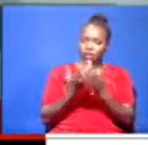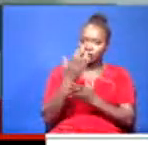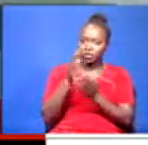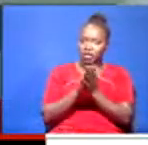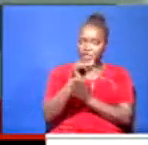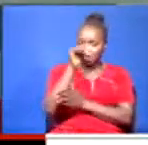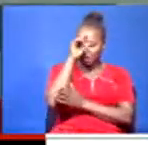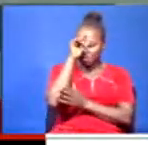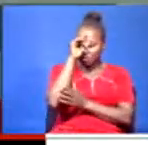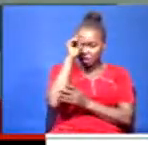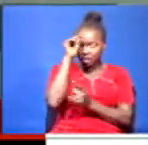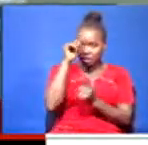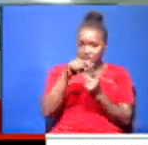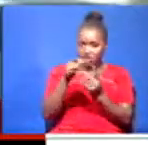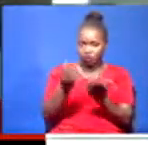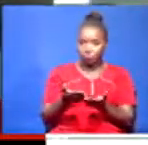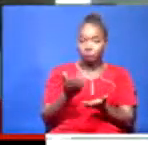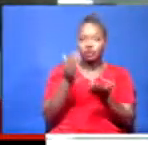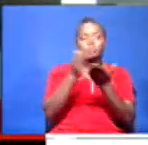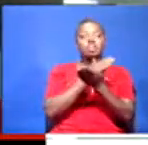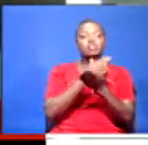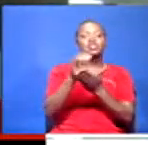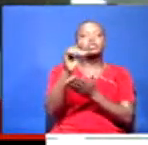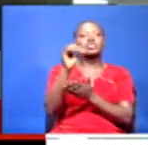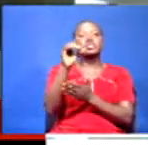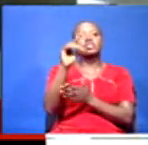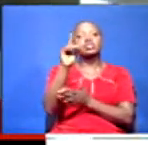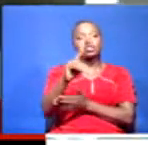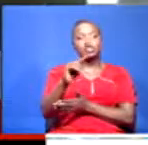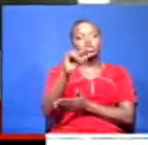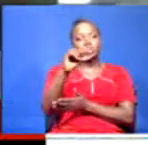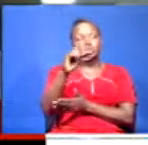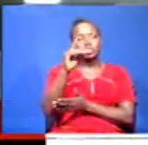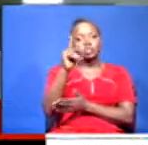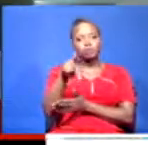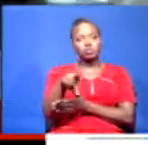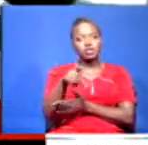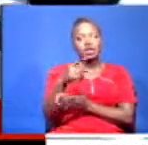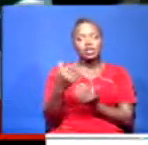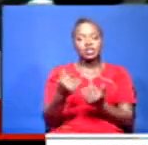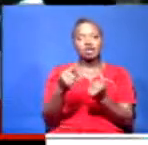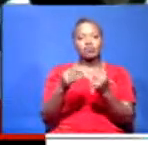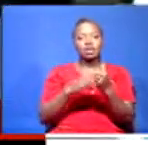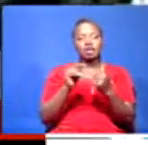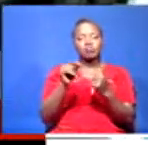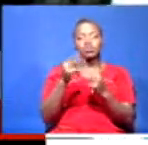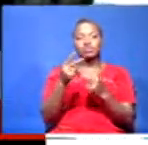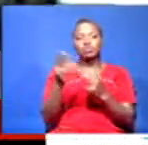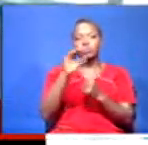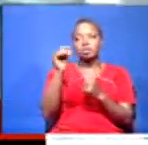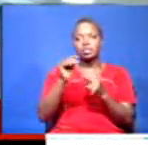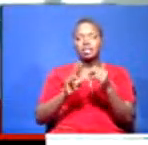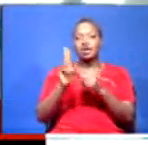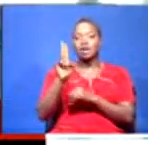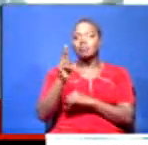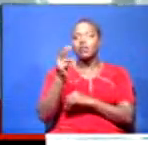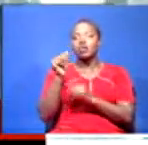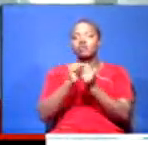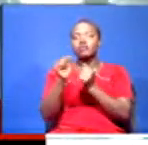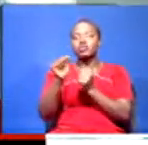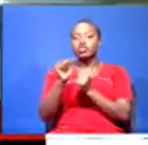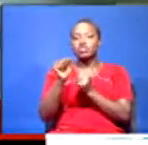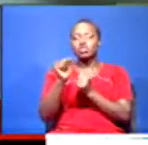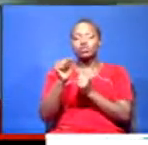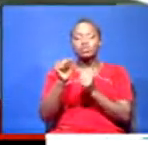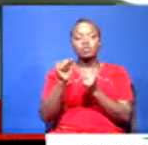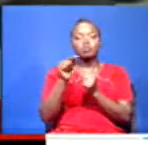set a target to propel its share of the GDP from the current 9.2% to 15% by 2022 as a